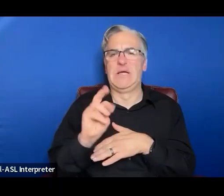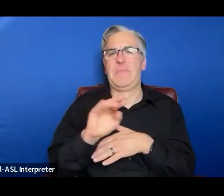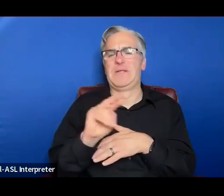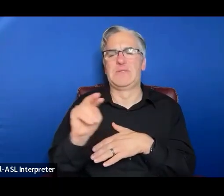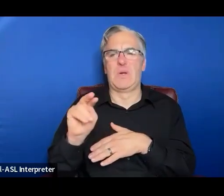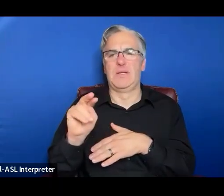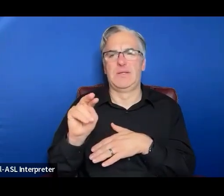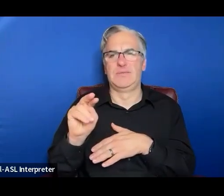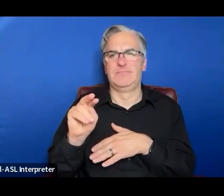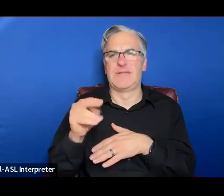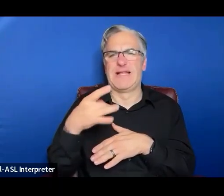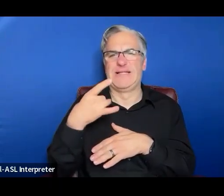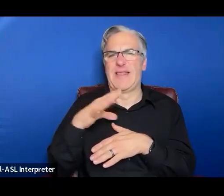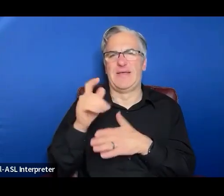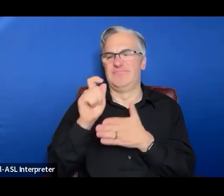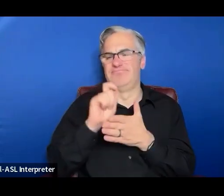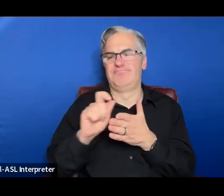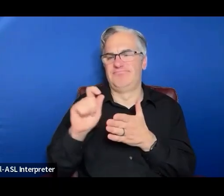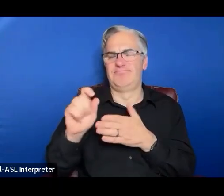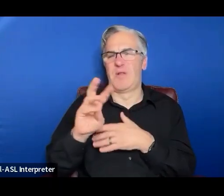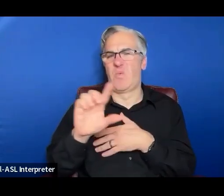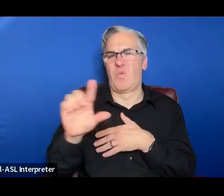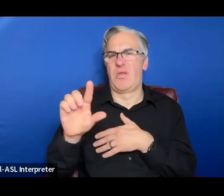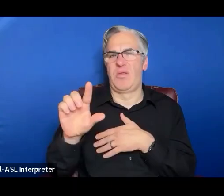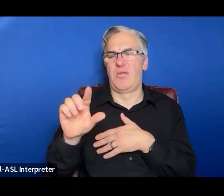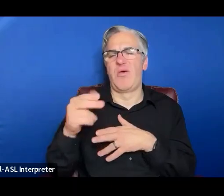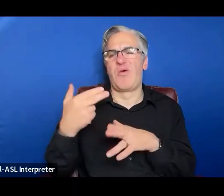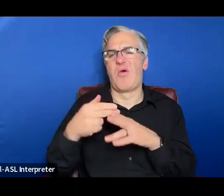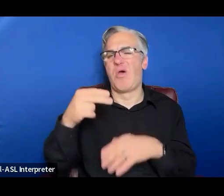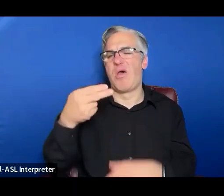Minnesota doesn't like handwritten wills, also called